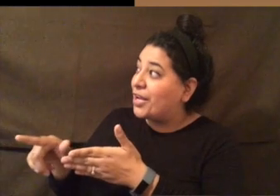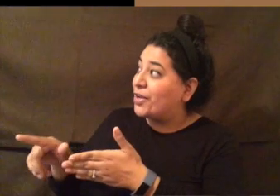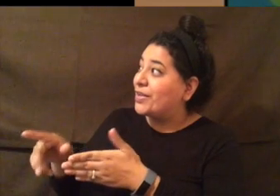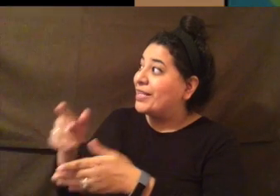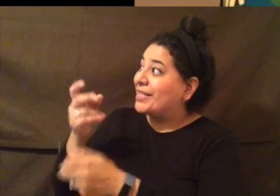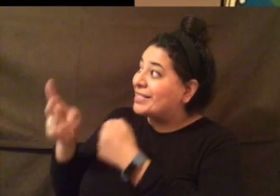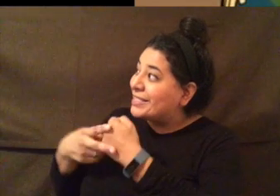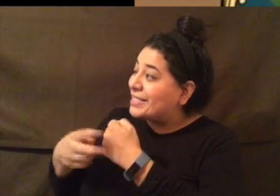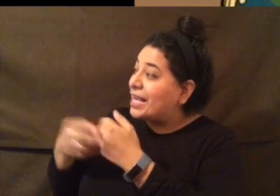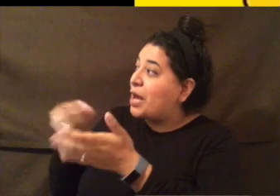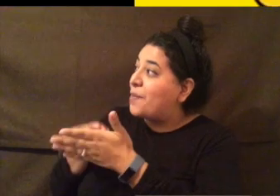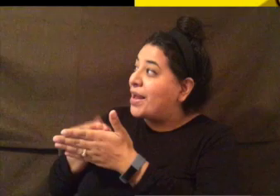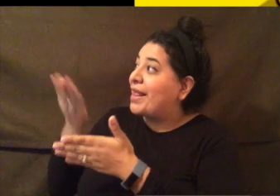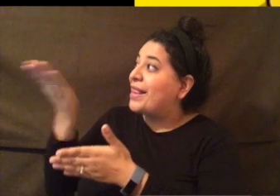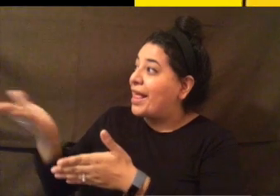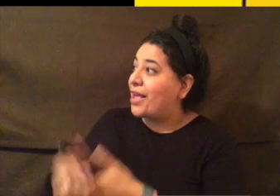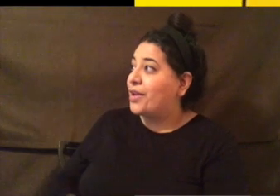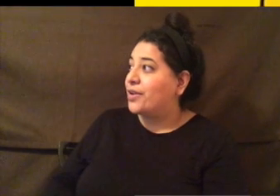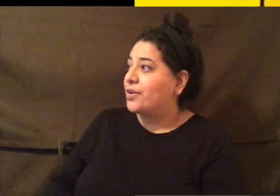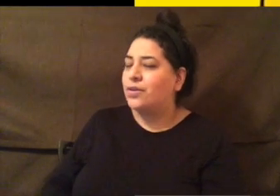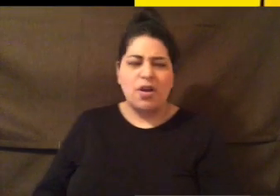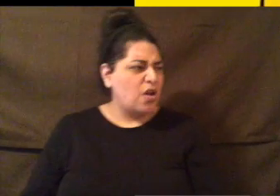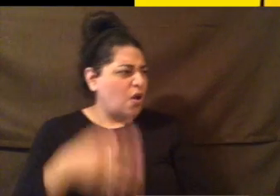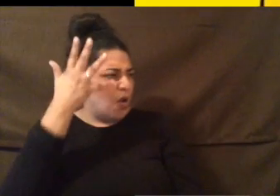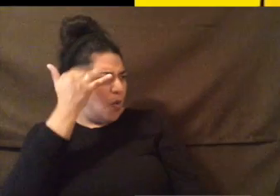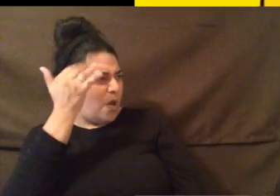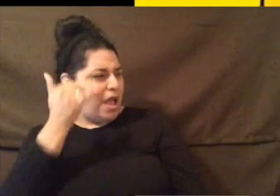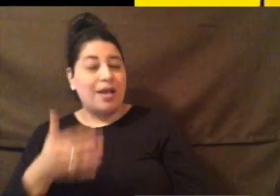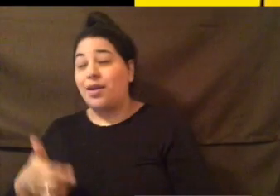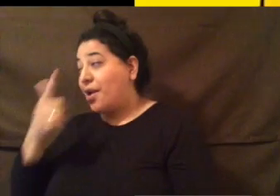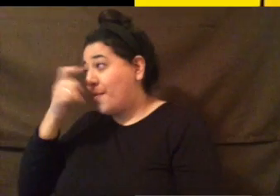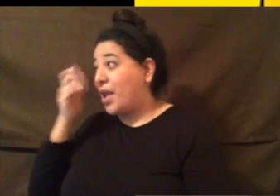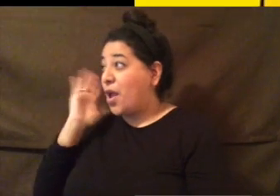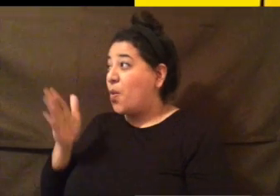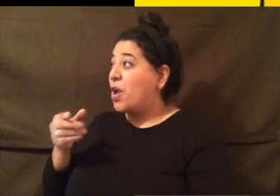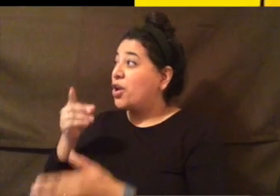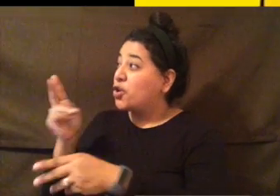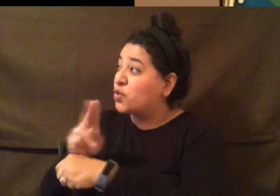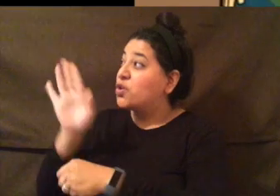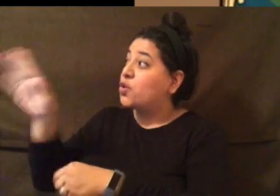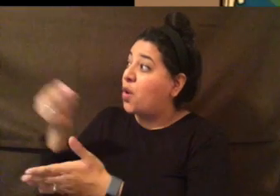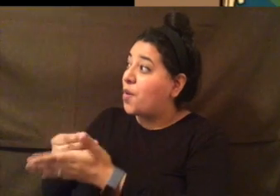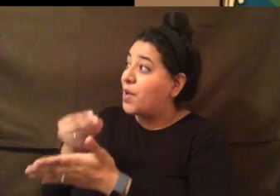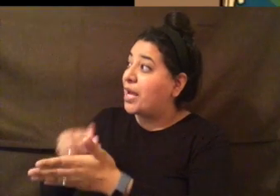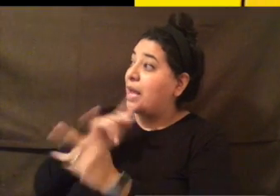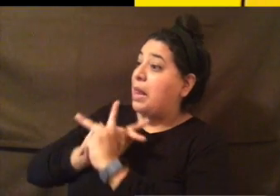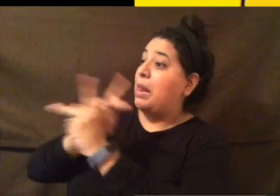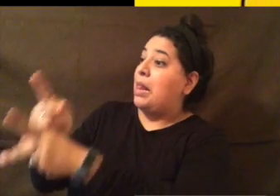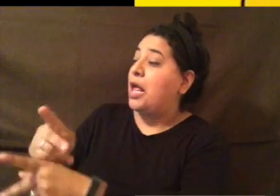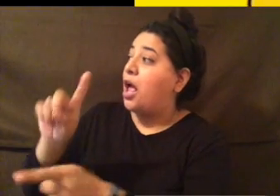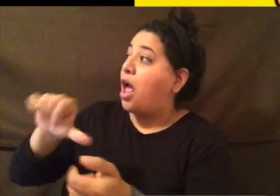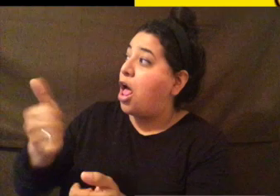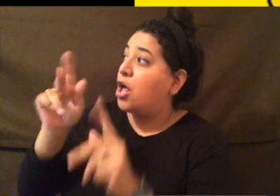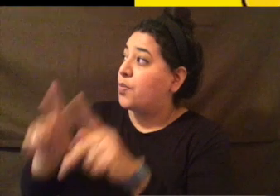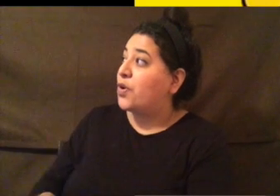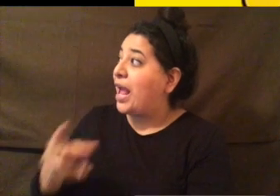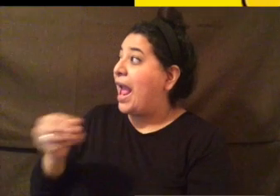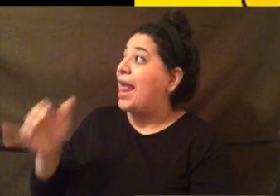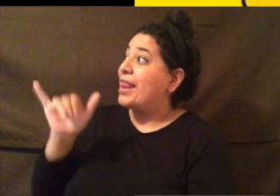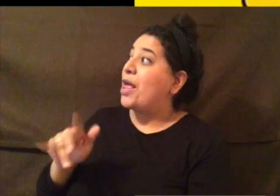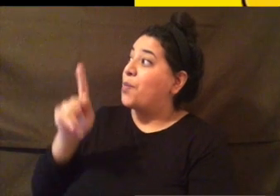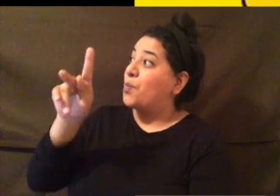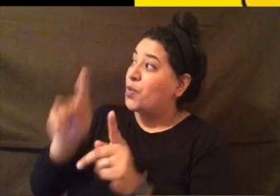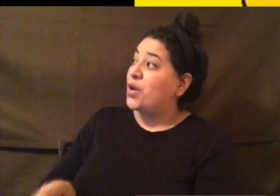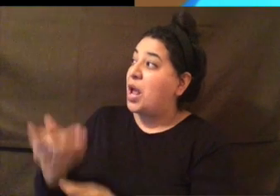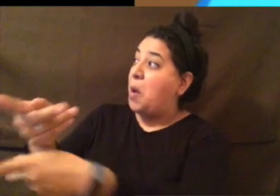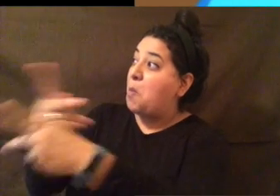do that? Because they are going to lend your money to someone who is taking out a loan. And the person who borrows that money will pay